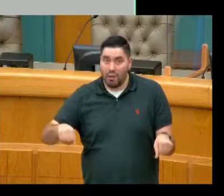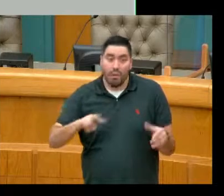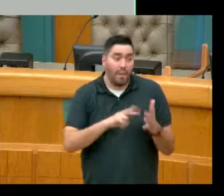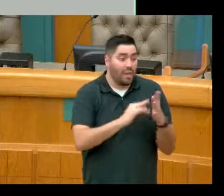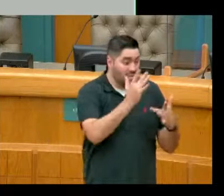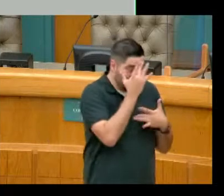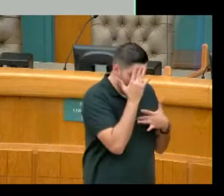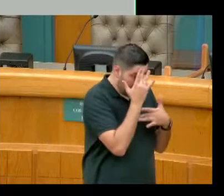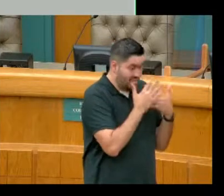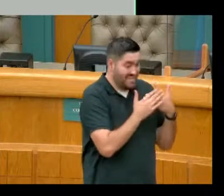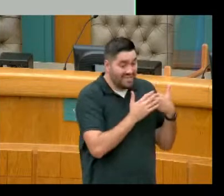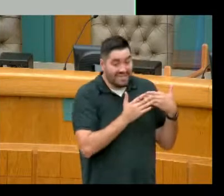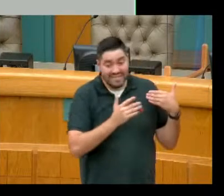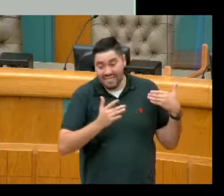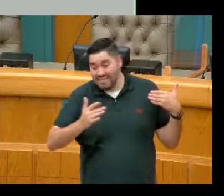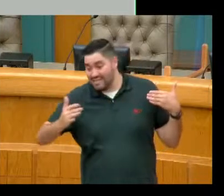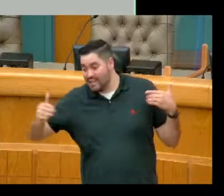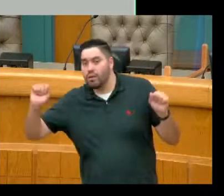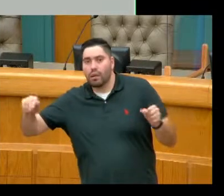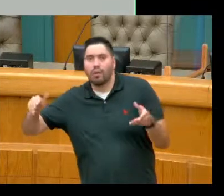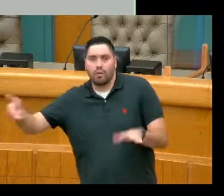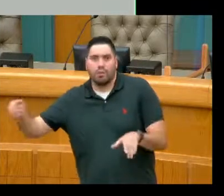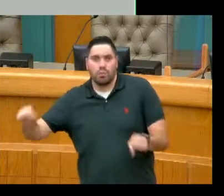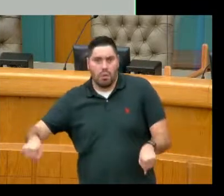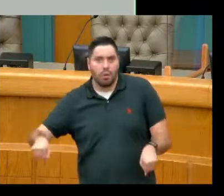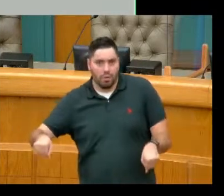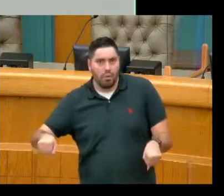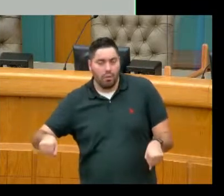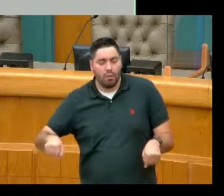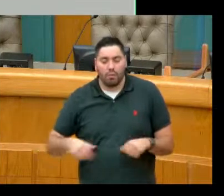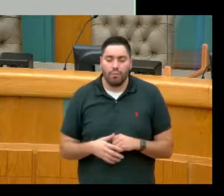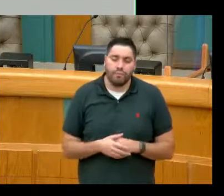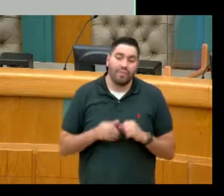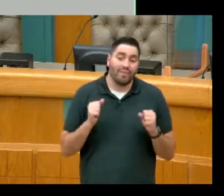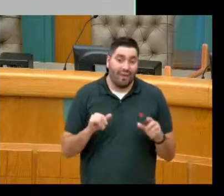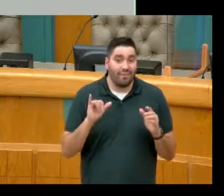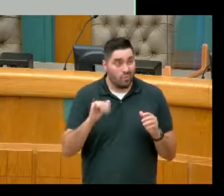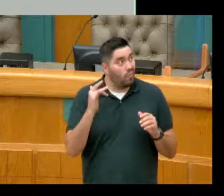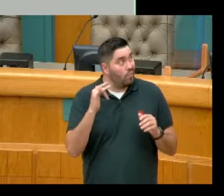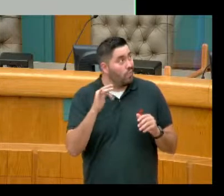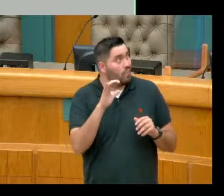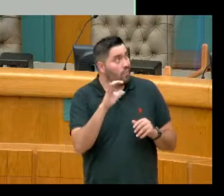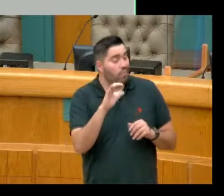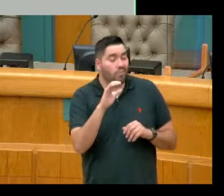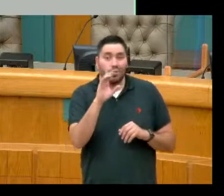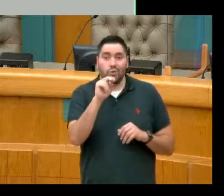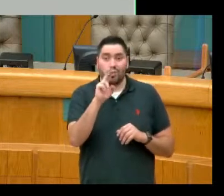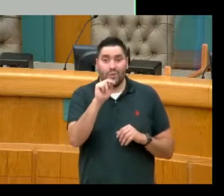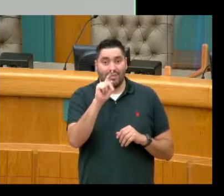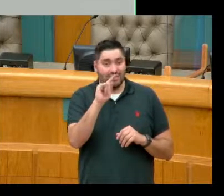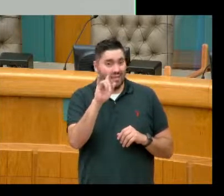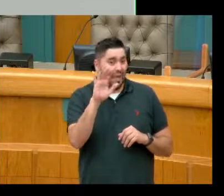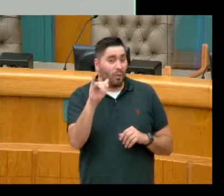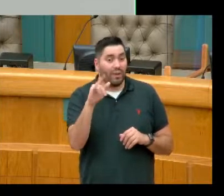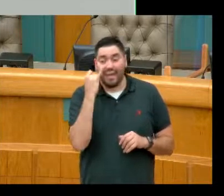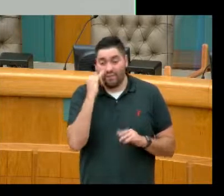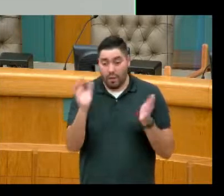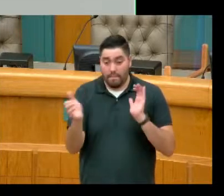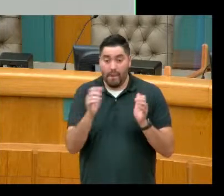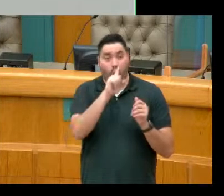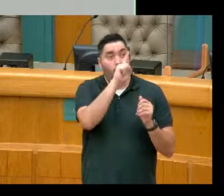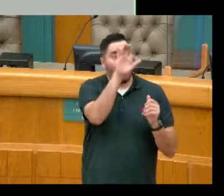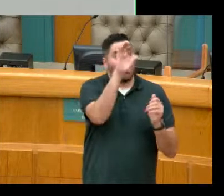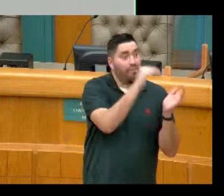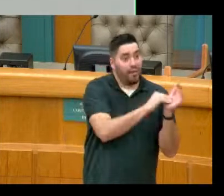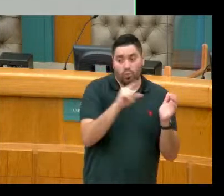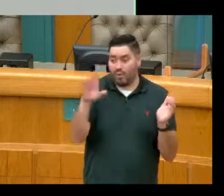much. First you get infected, then you realize you're sick, then you get tested, then some people go to the hospital and some